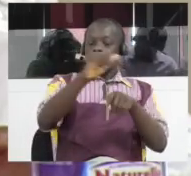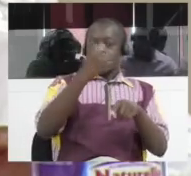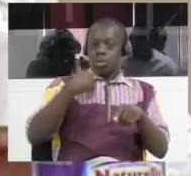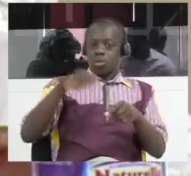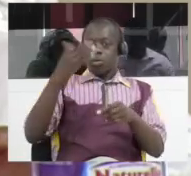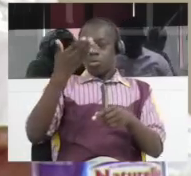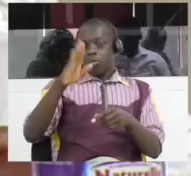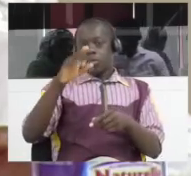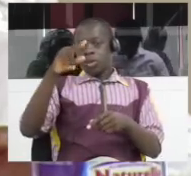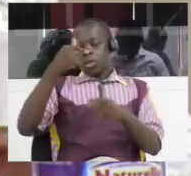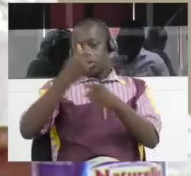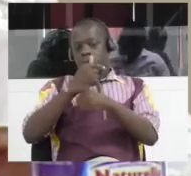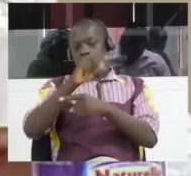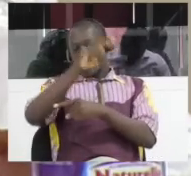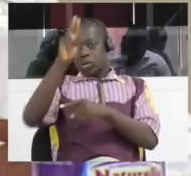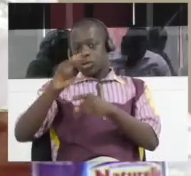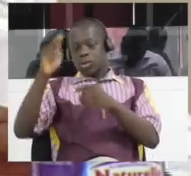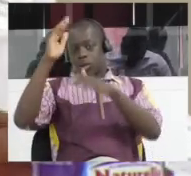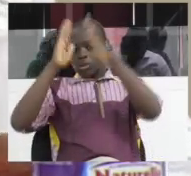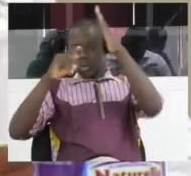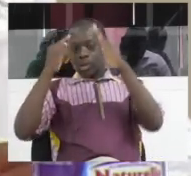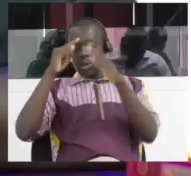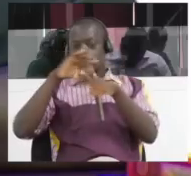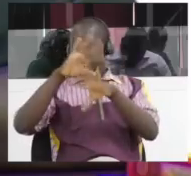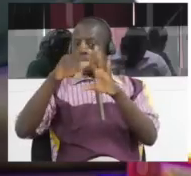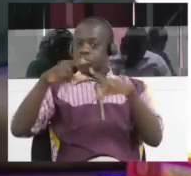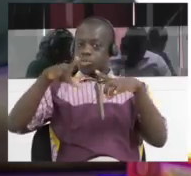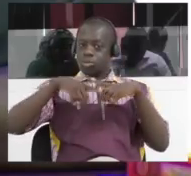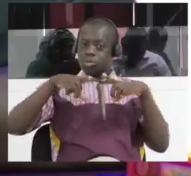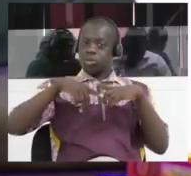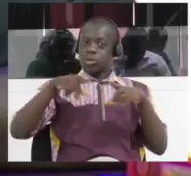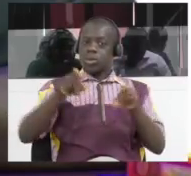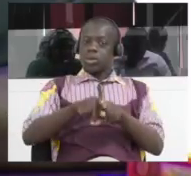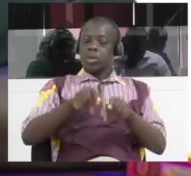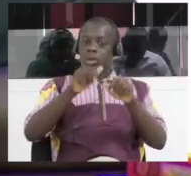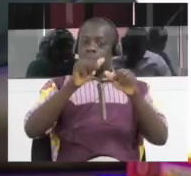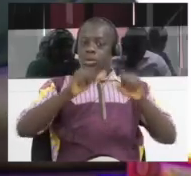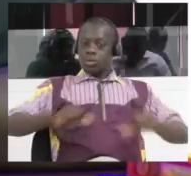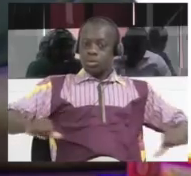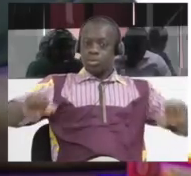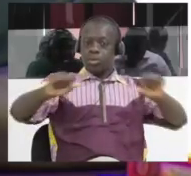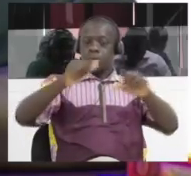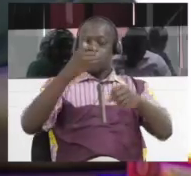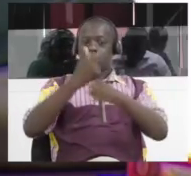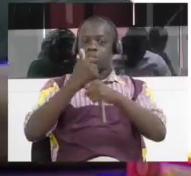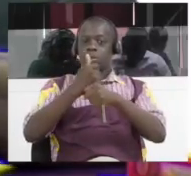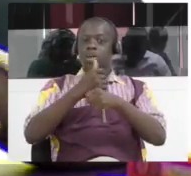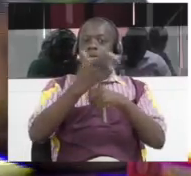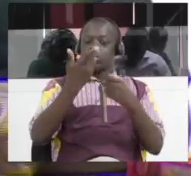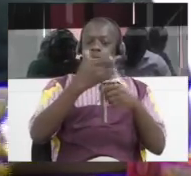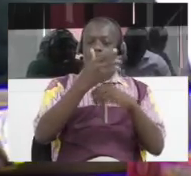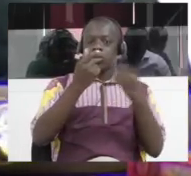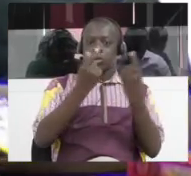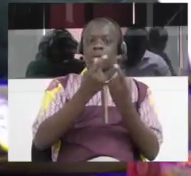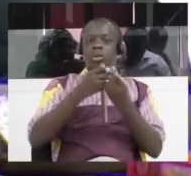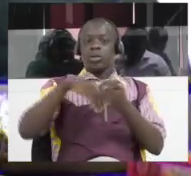of the Gambia National Army. And for that matter, we needed to prepare operations orders to create